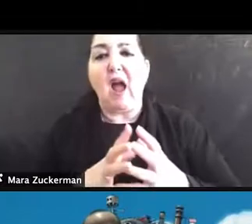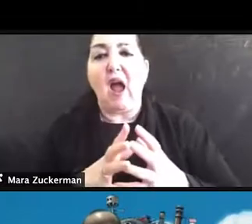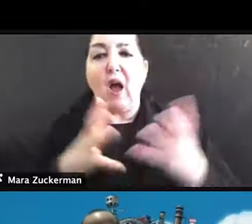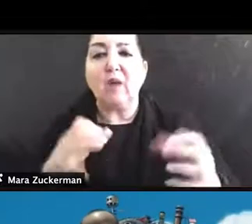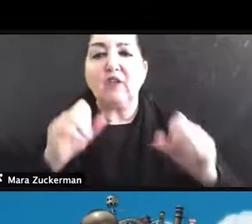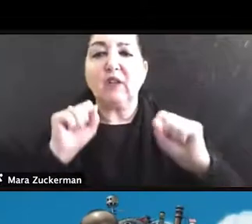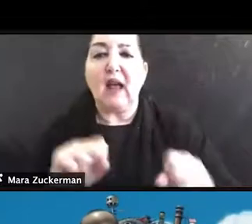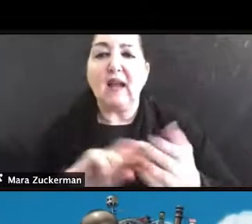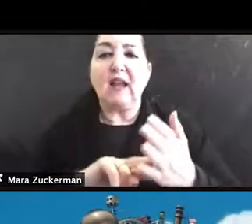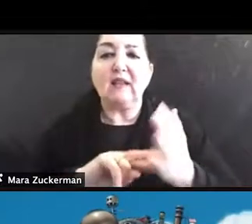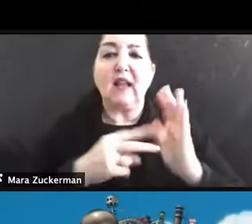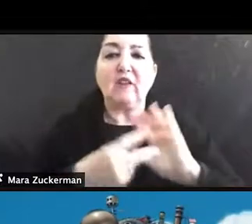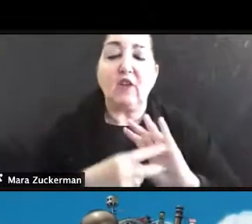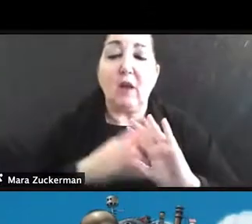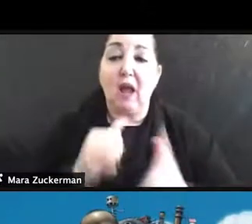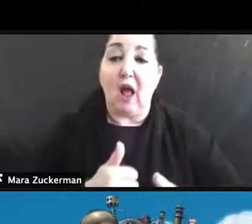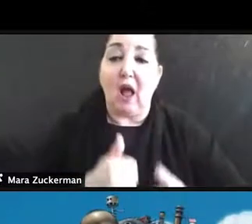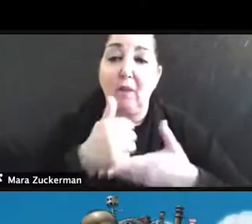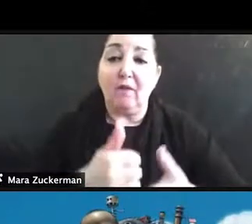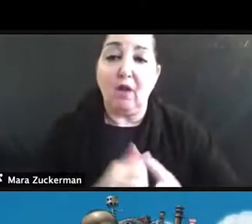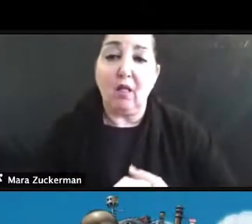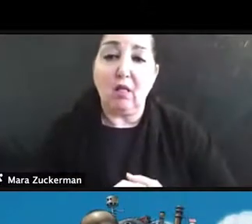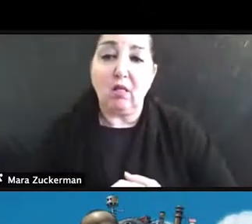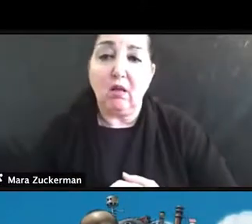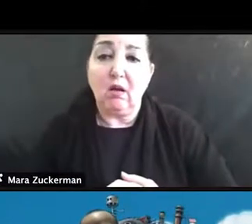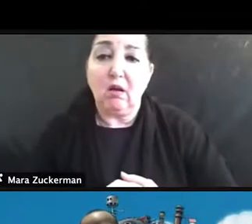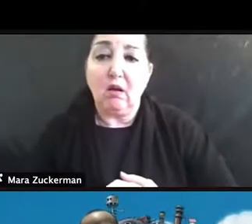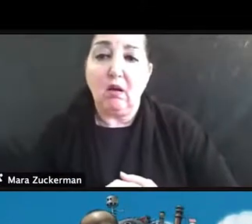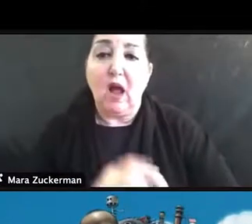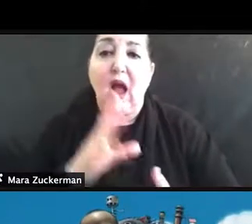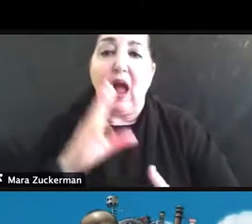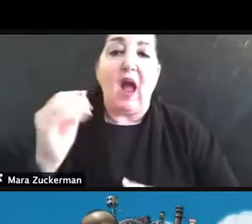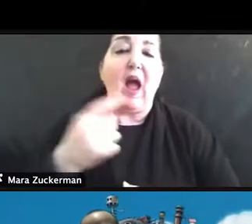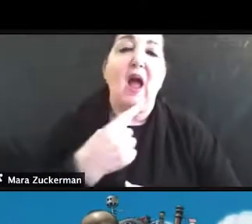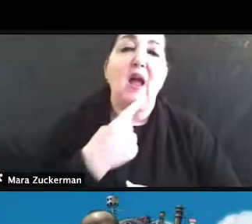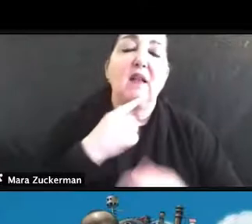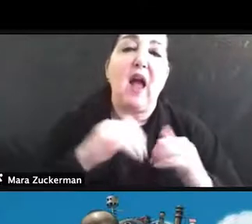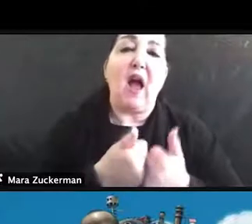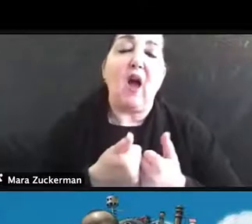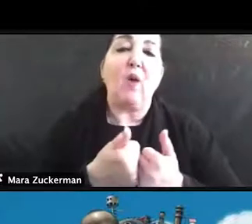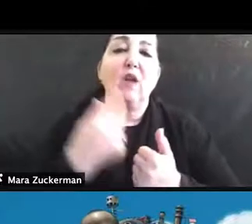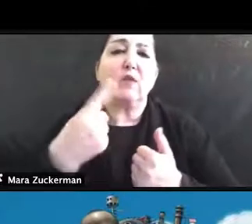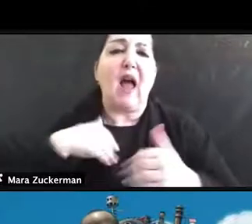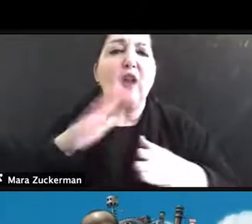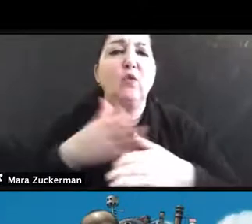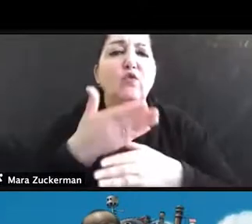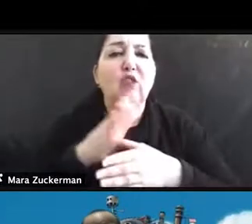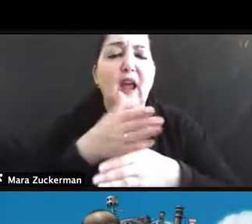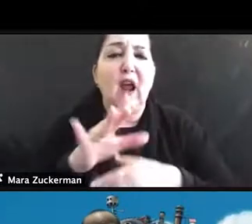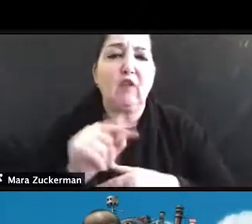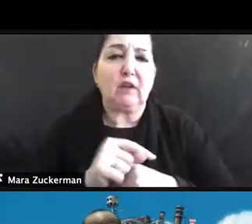be helpful? Does it need to be articulated very explicitly? How do you share it? How yeah, and maybe brought